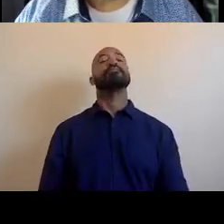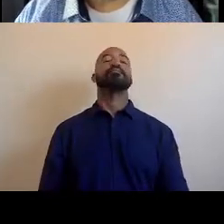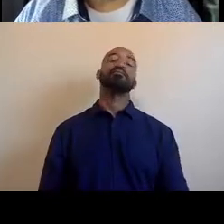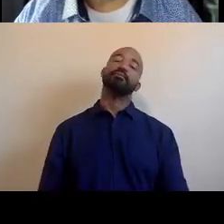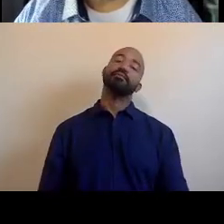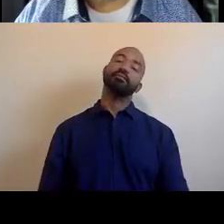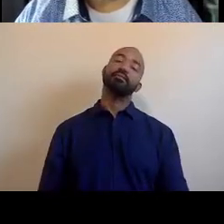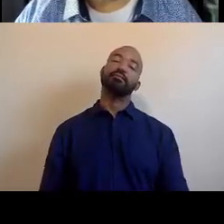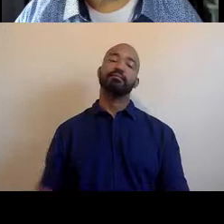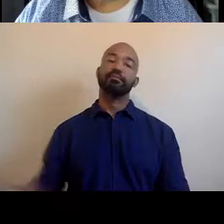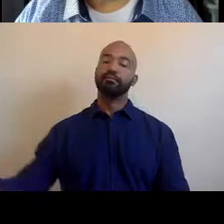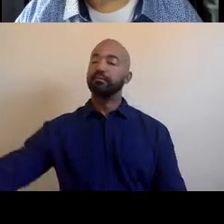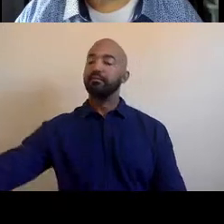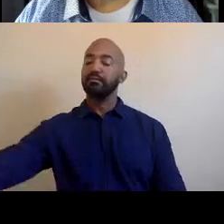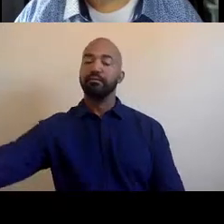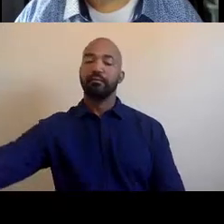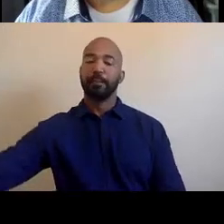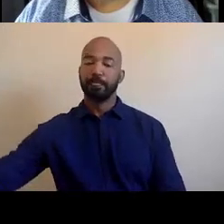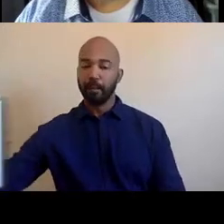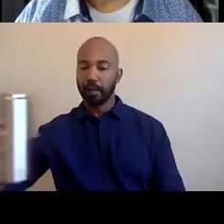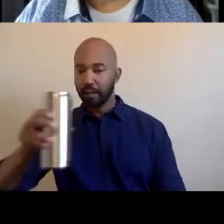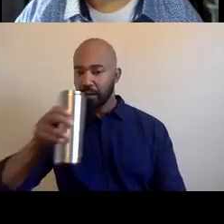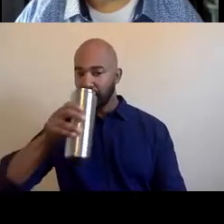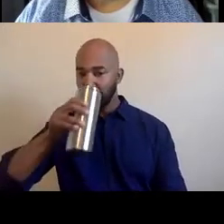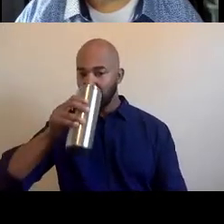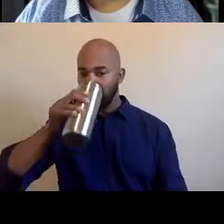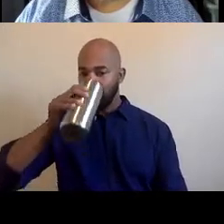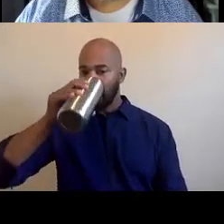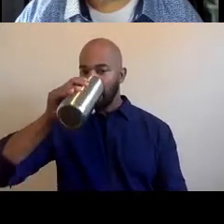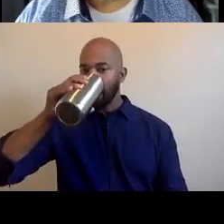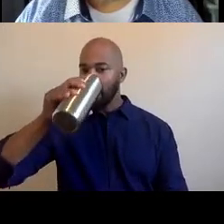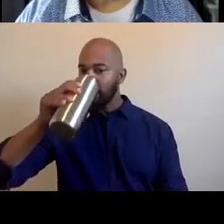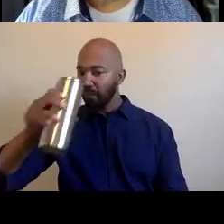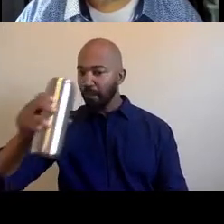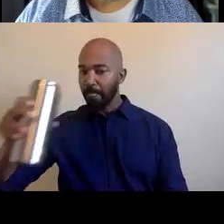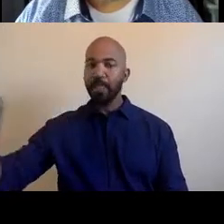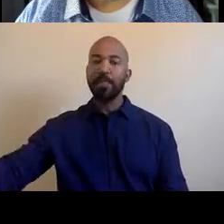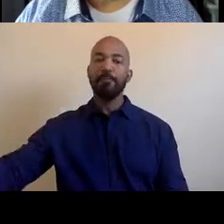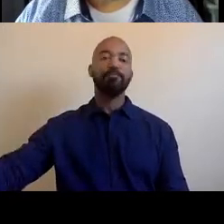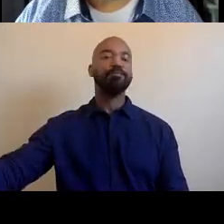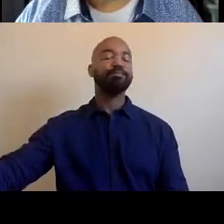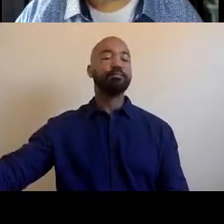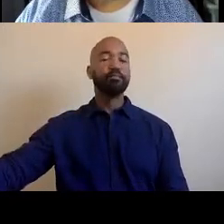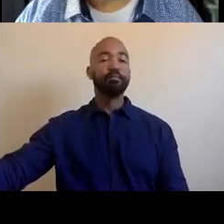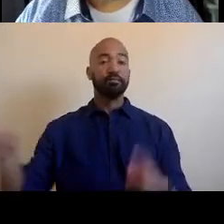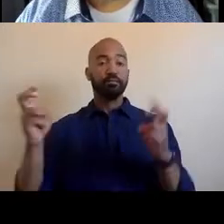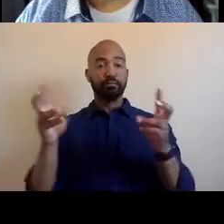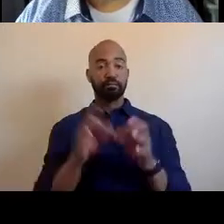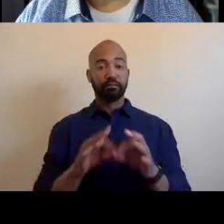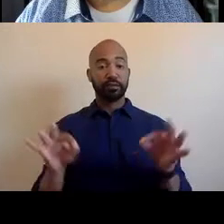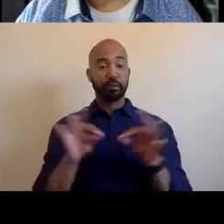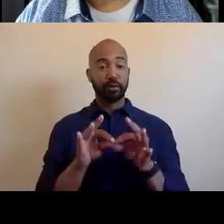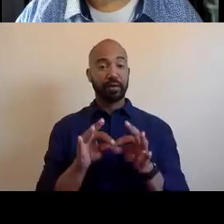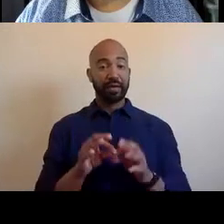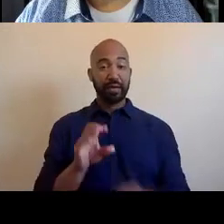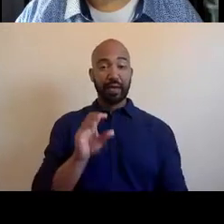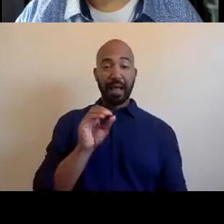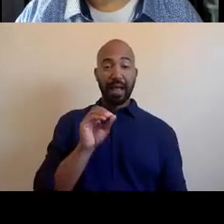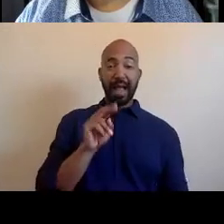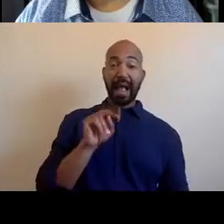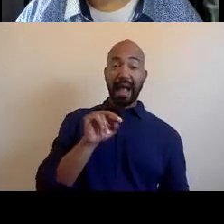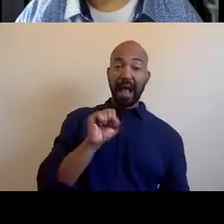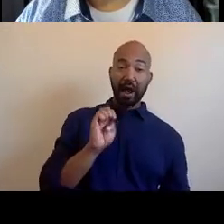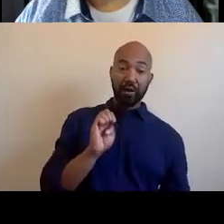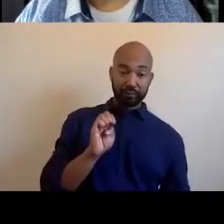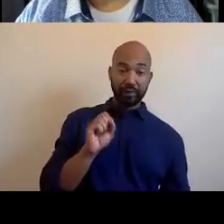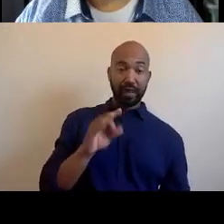this phrase really is important. An ounce of prevention is worth a pound of cure. So if anyone grew up hearing an apple a